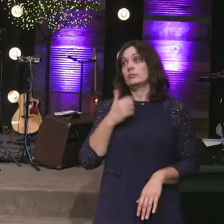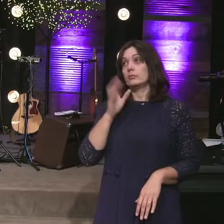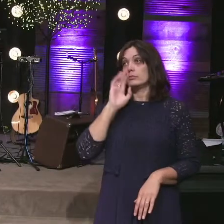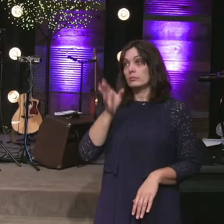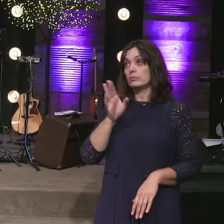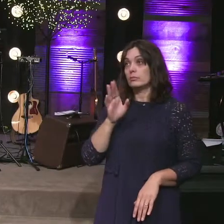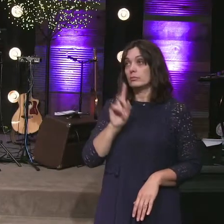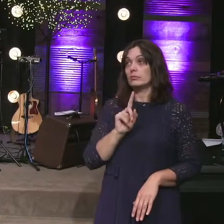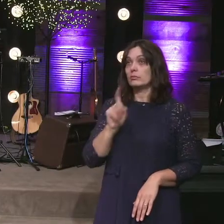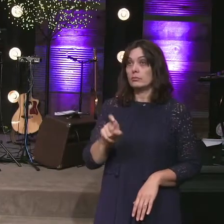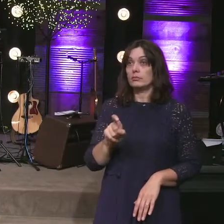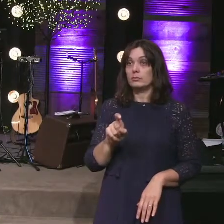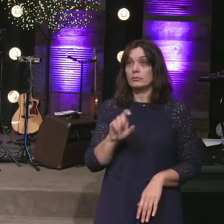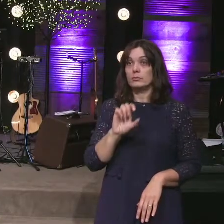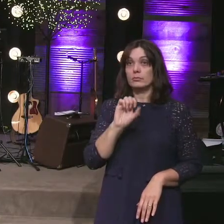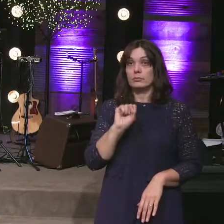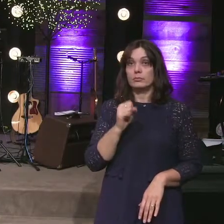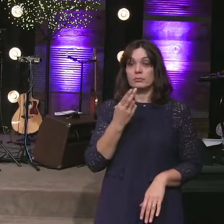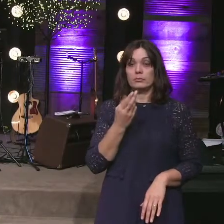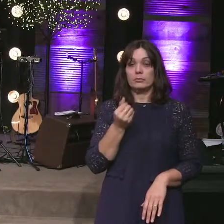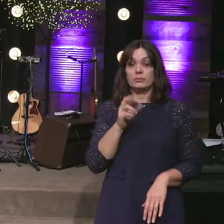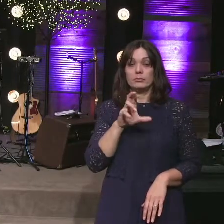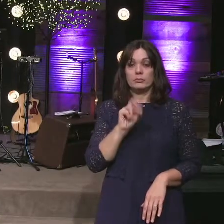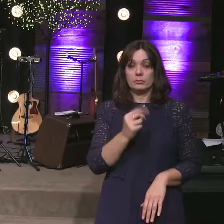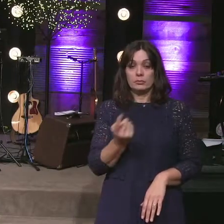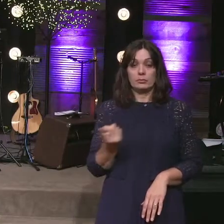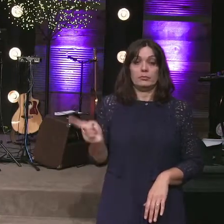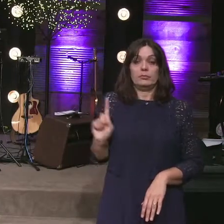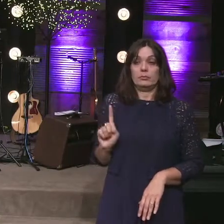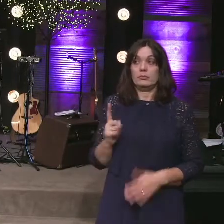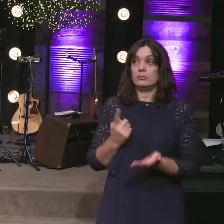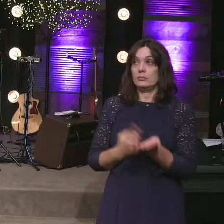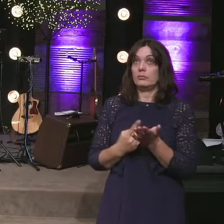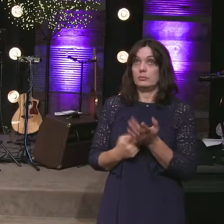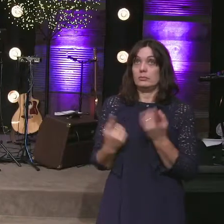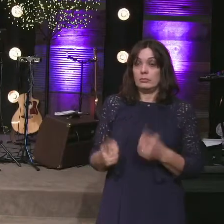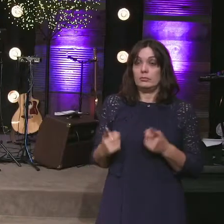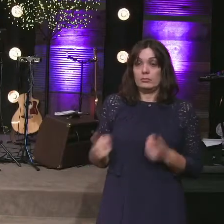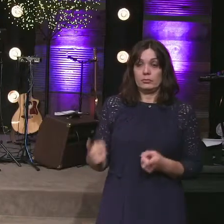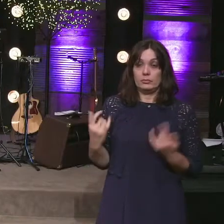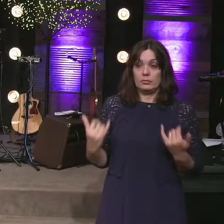ask Sharon to come up here and talk about what's going on this week.